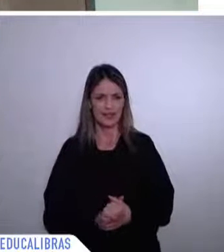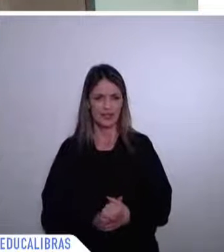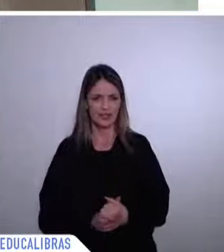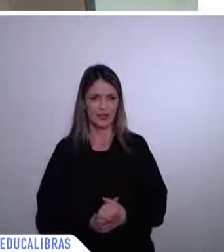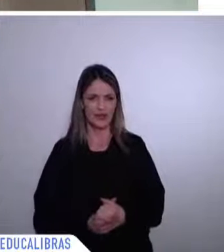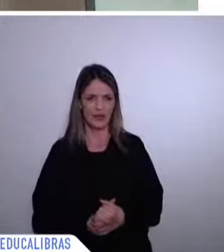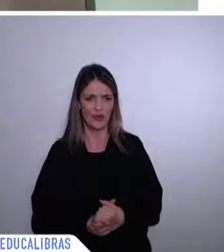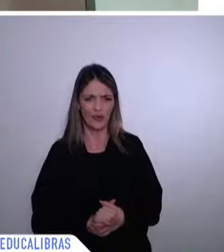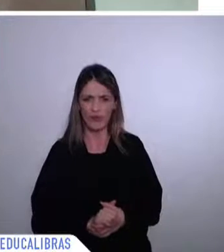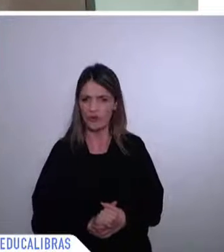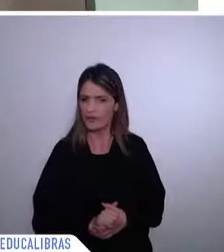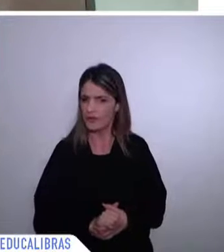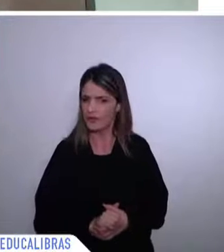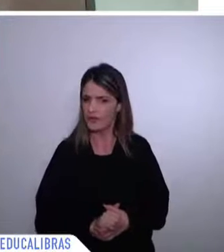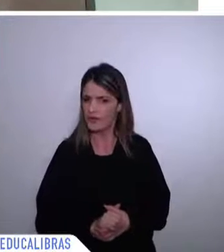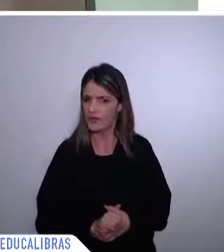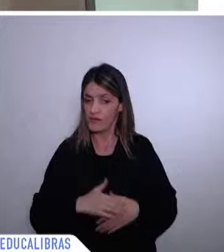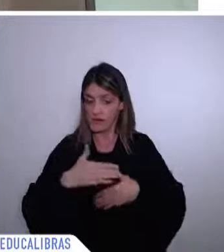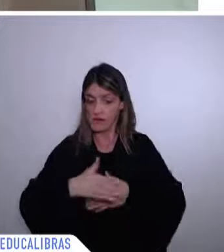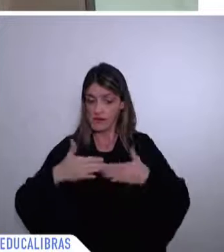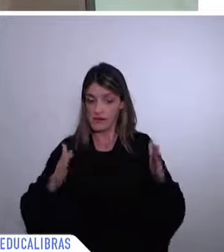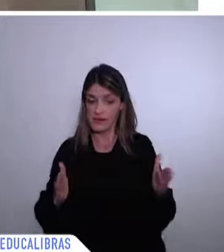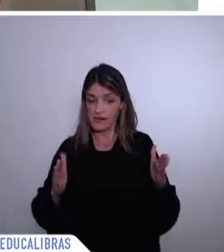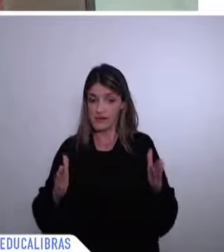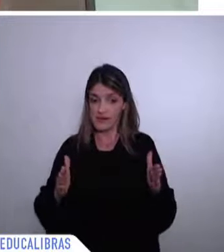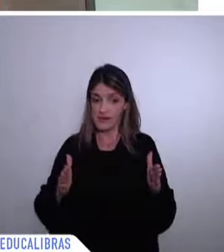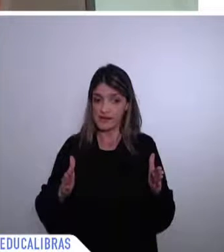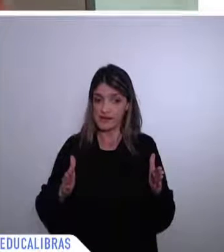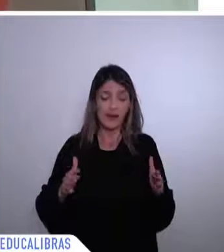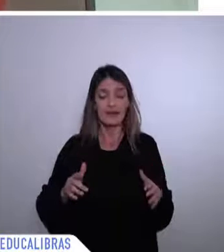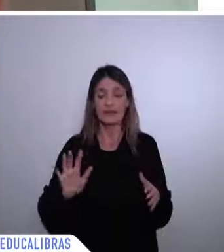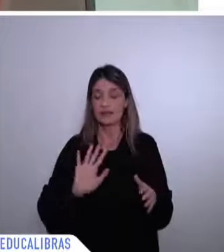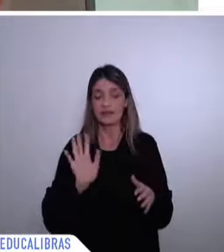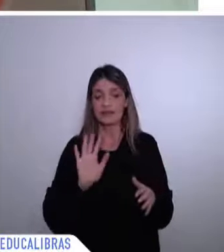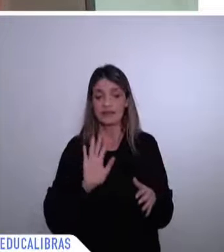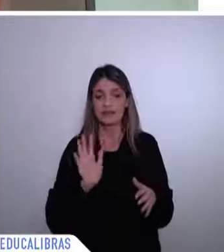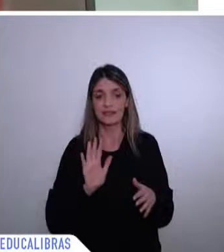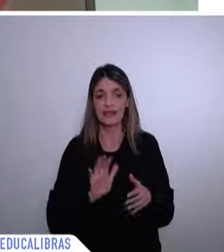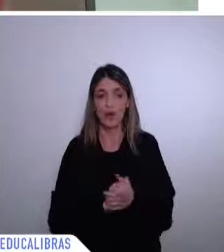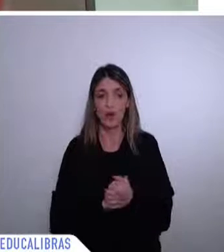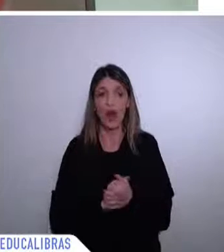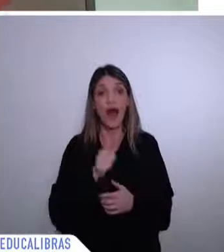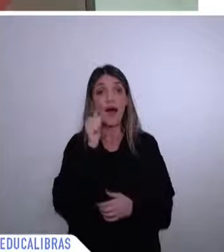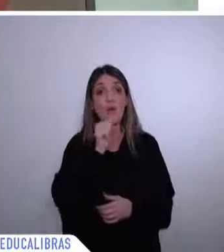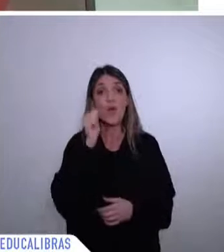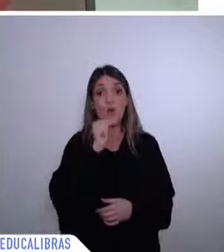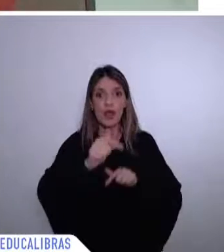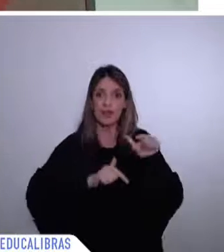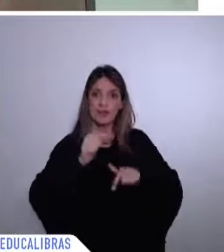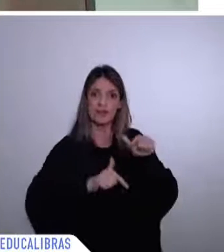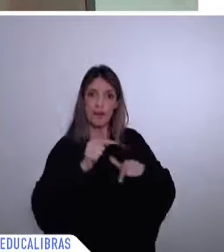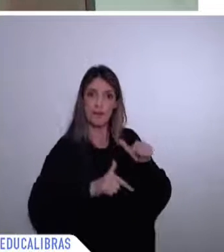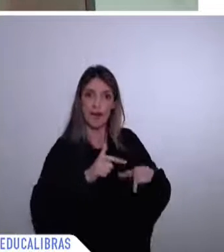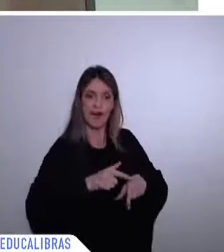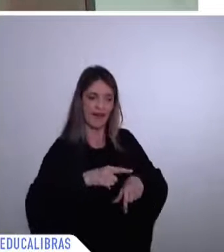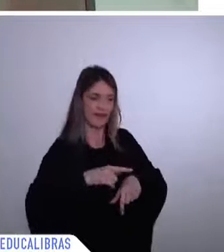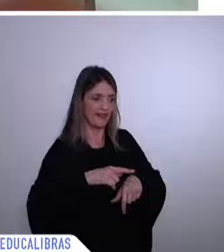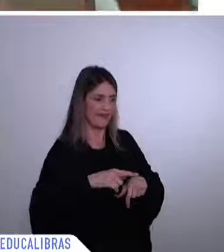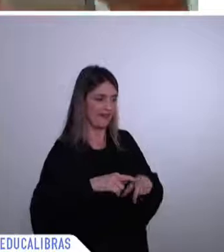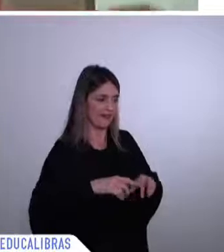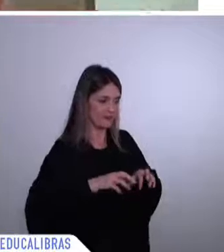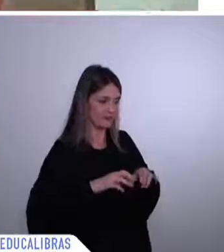a master servant sort of relationship. Have you realized how what the do you know what the